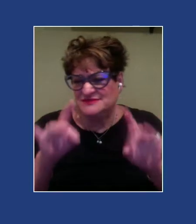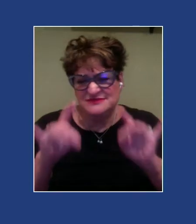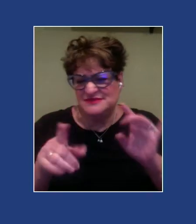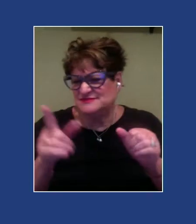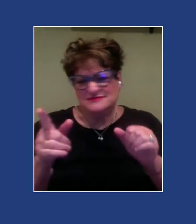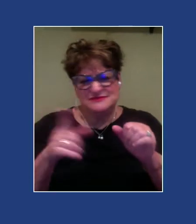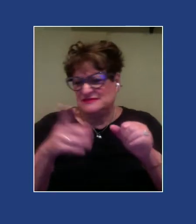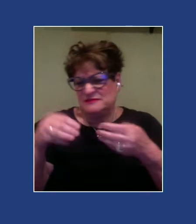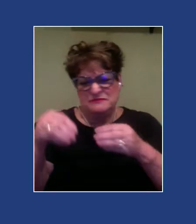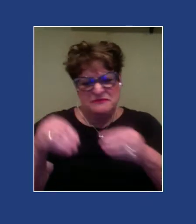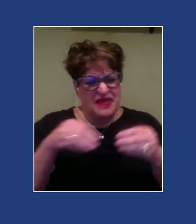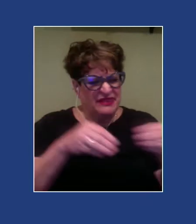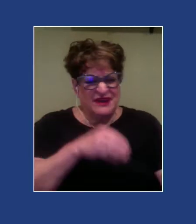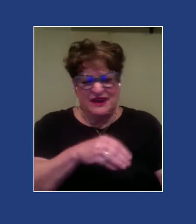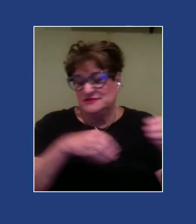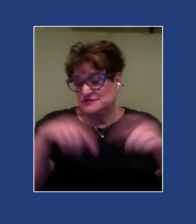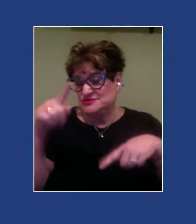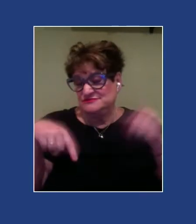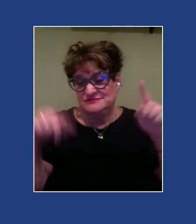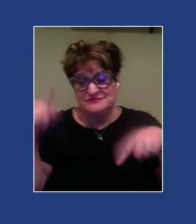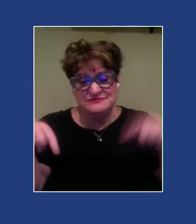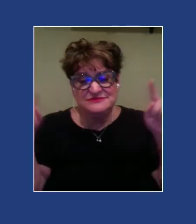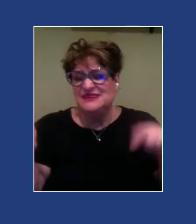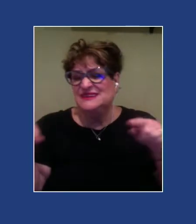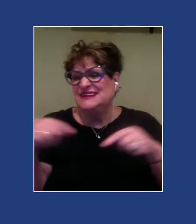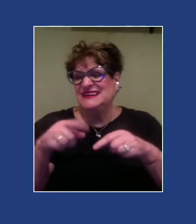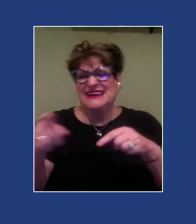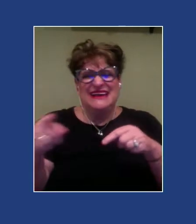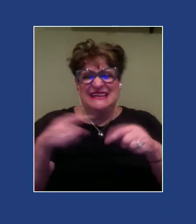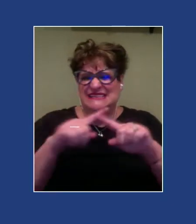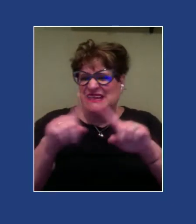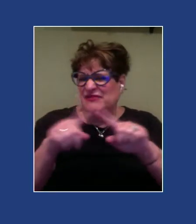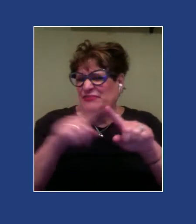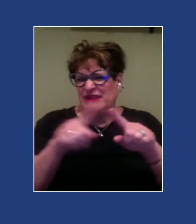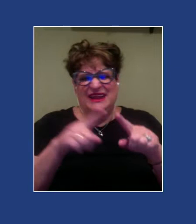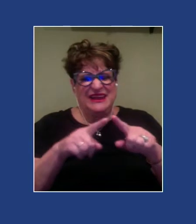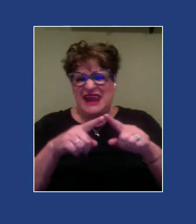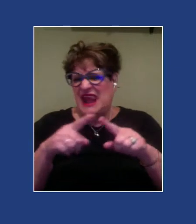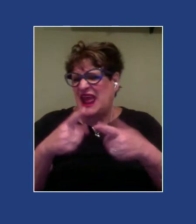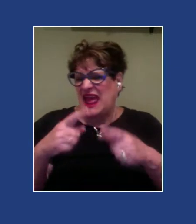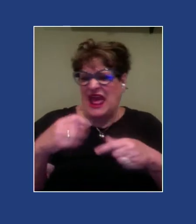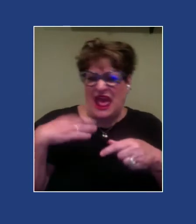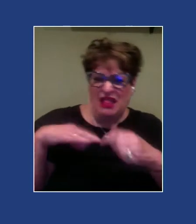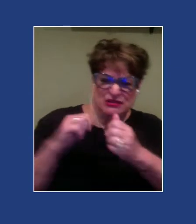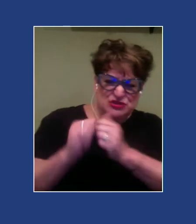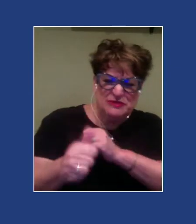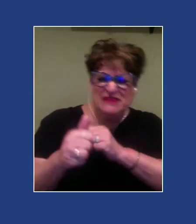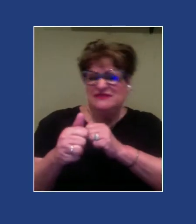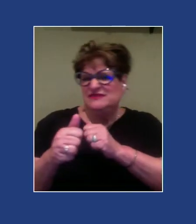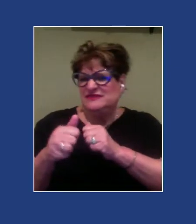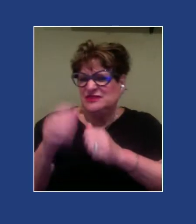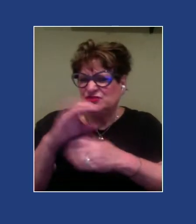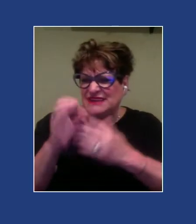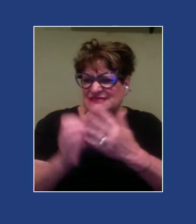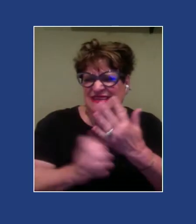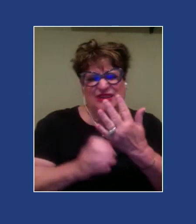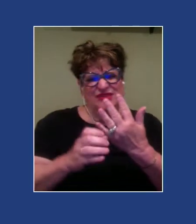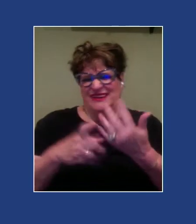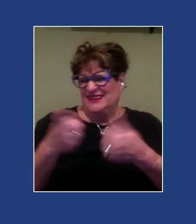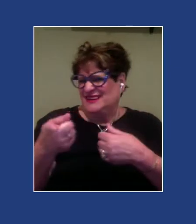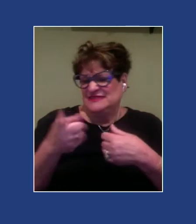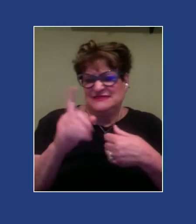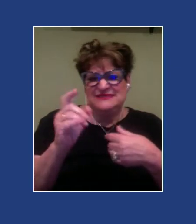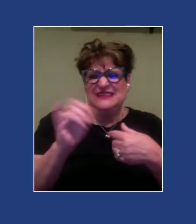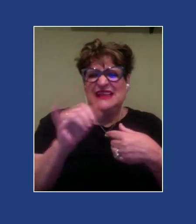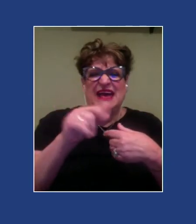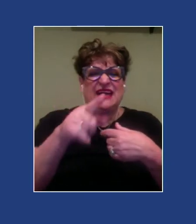methodological variability across these studies, studies using very different eligibility criteria, For example, clients diagnosed with gender identity disorder